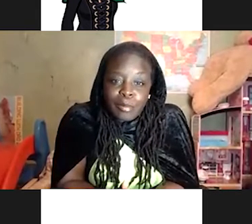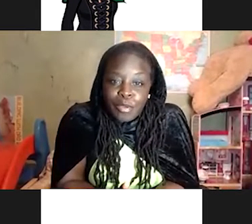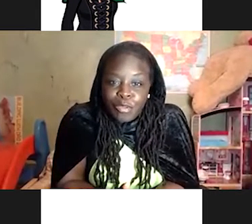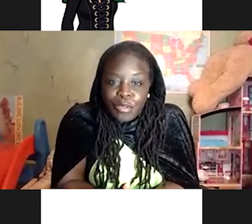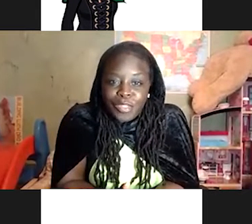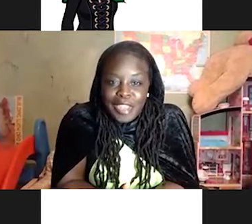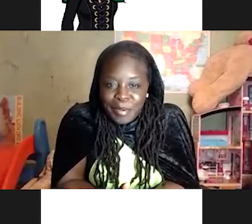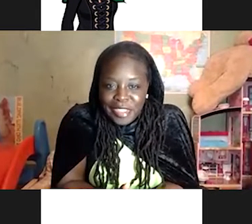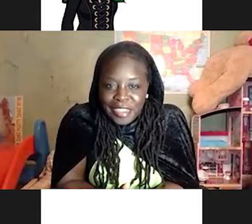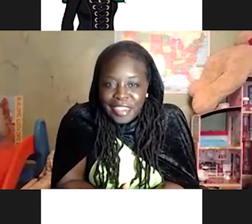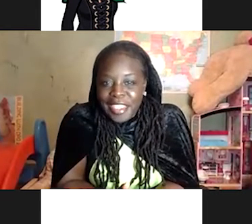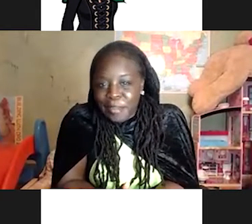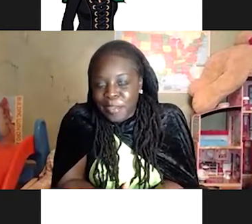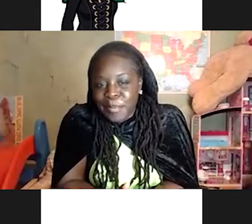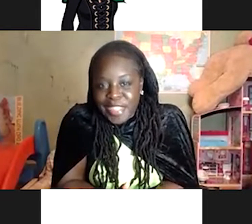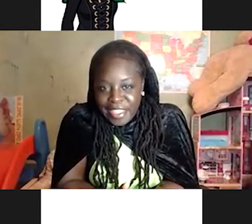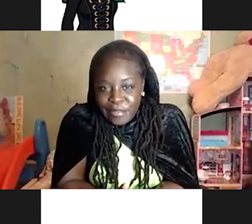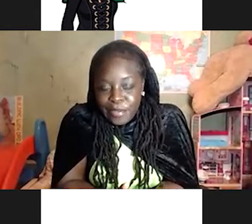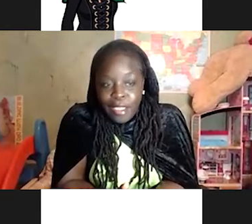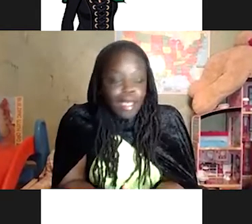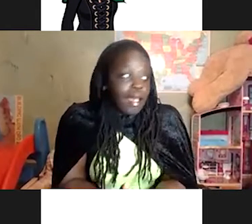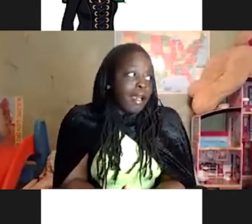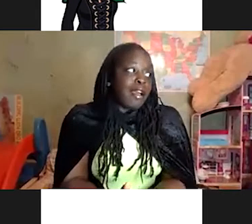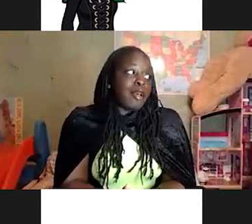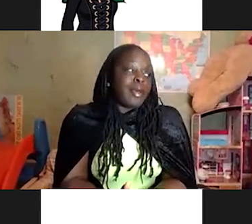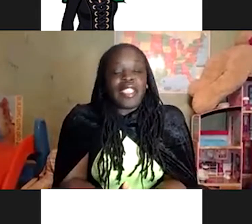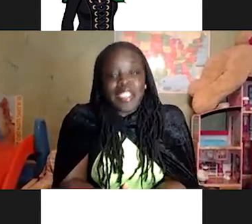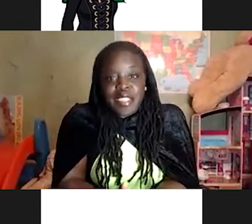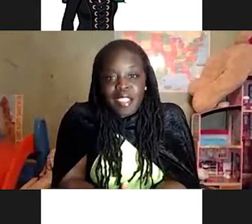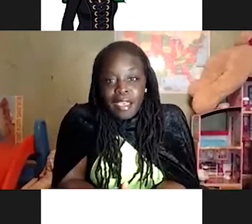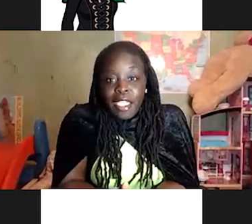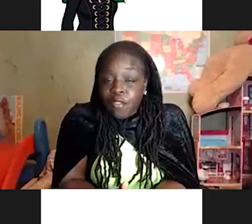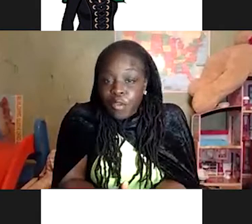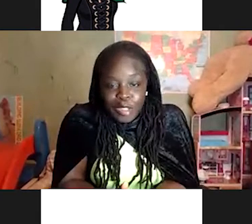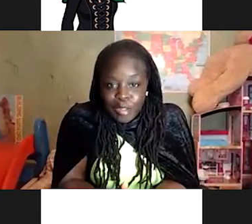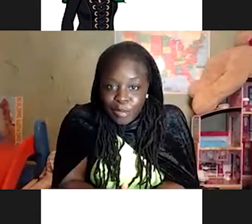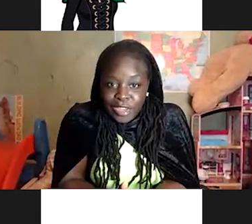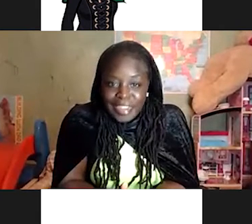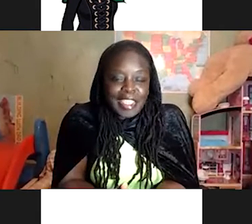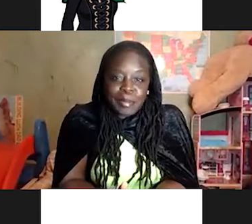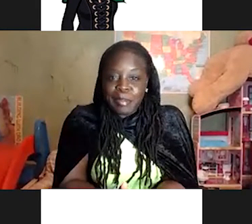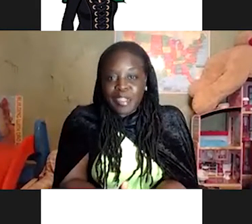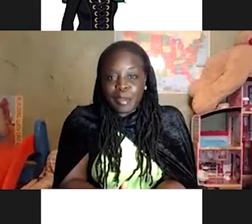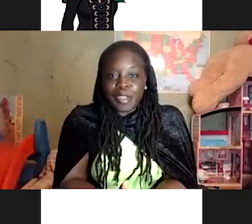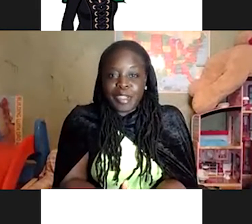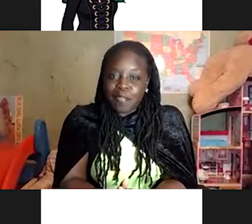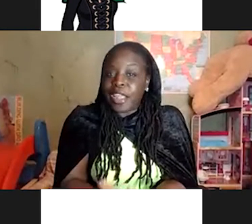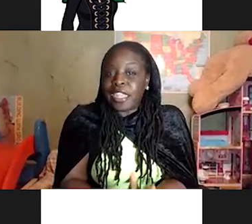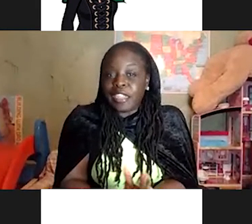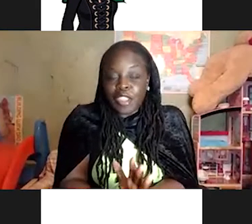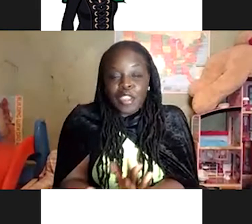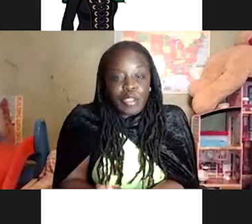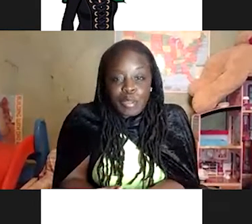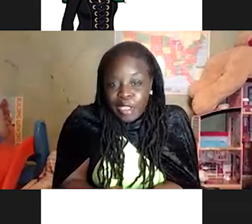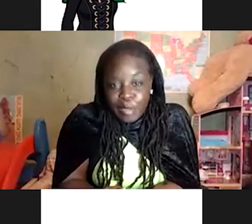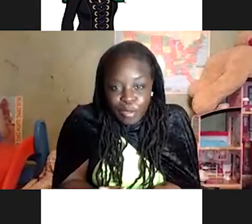out and patrol the neighborhood to help keep it safe. I think it's everyone's duty to help keep the neighborhood safe, but I like